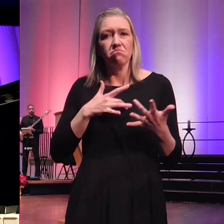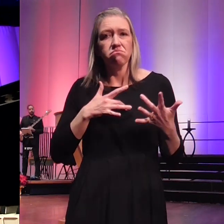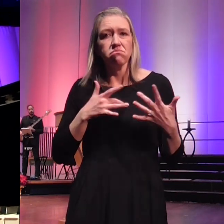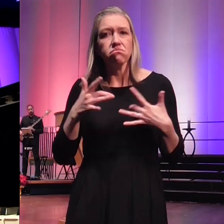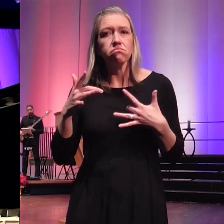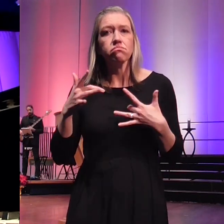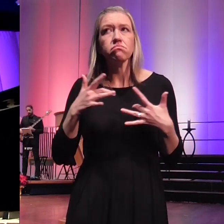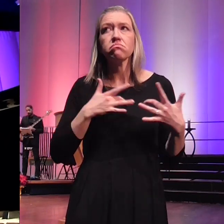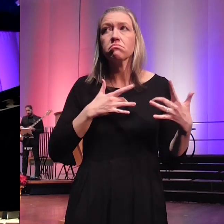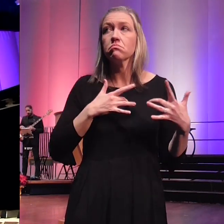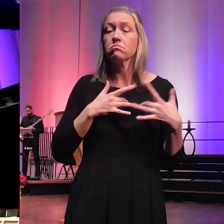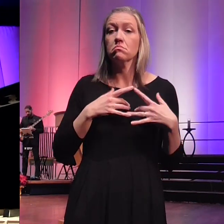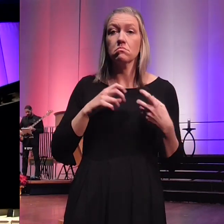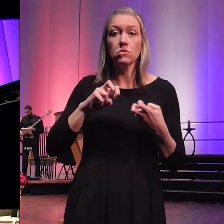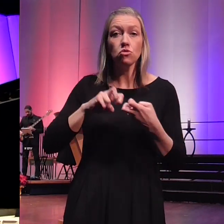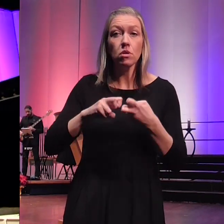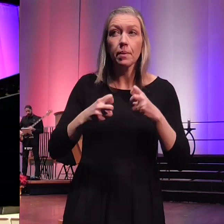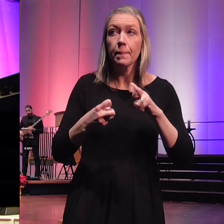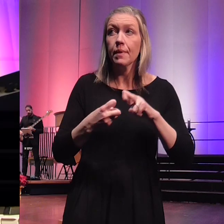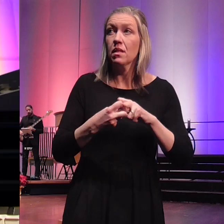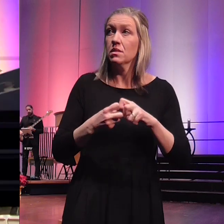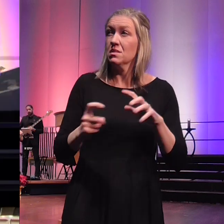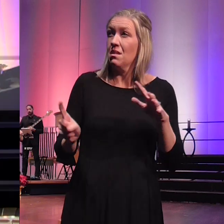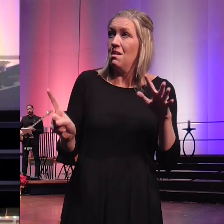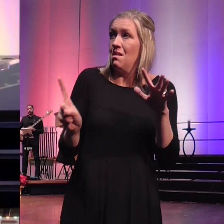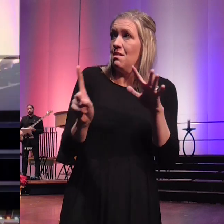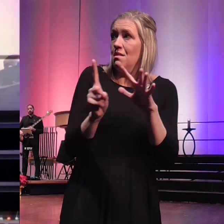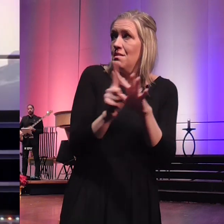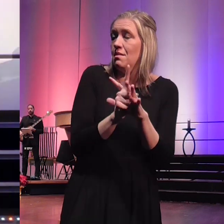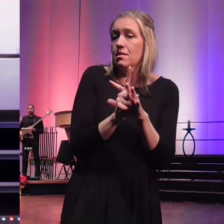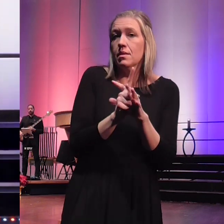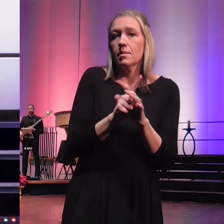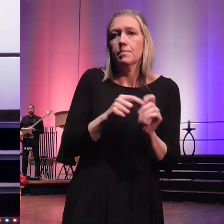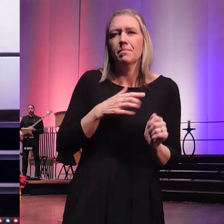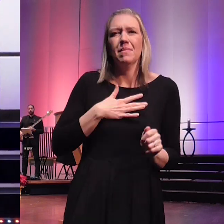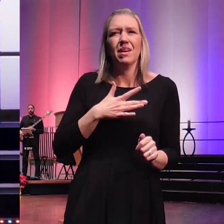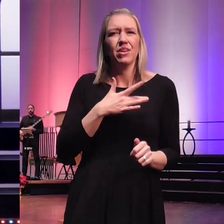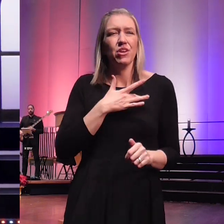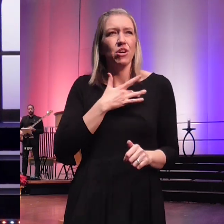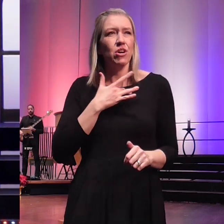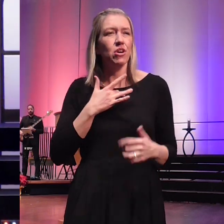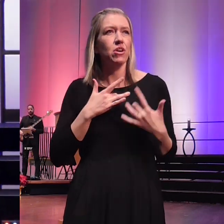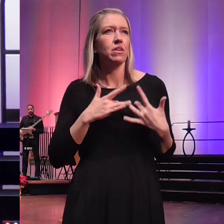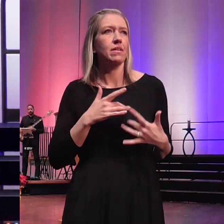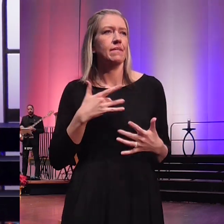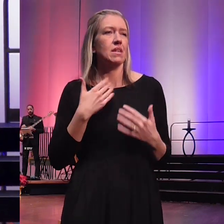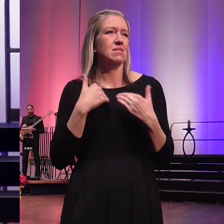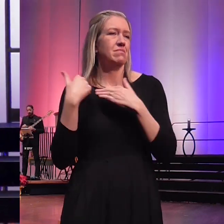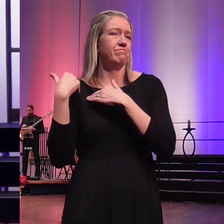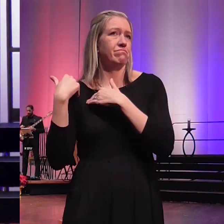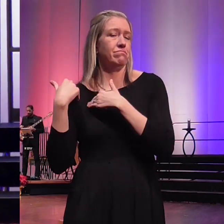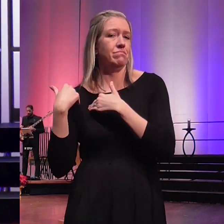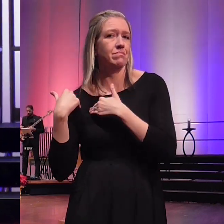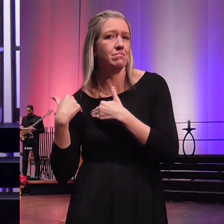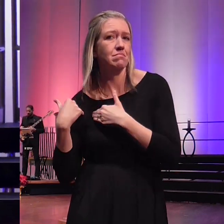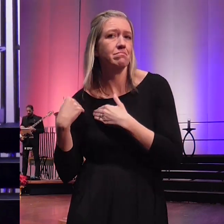when troubles come and my heart burdened be,